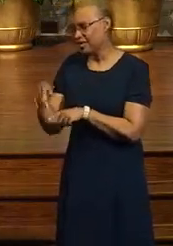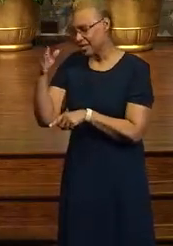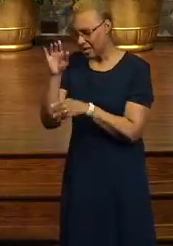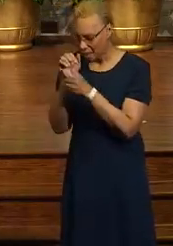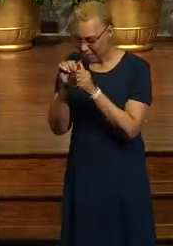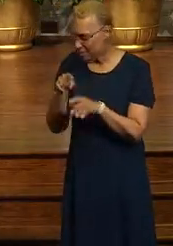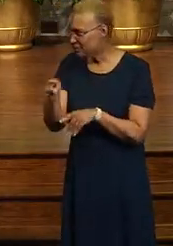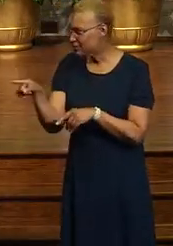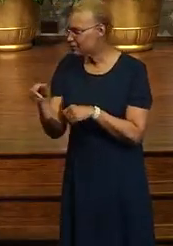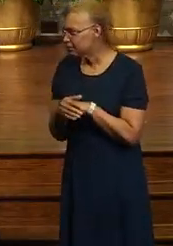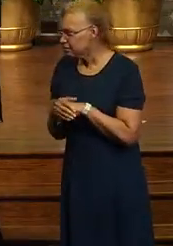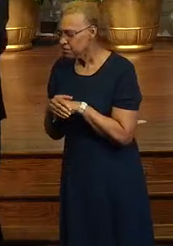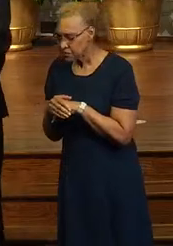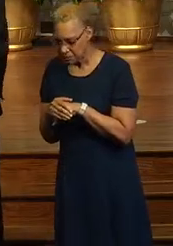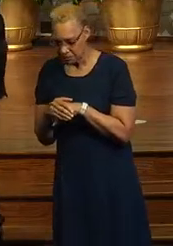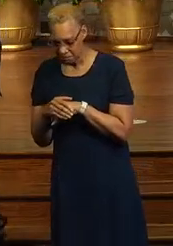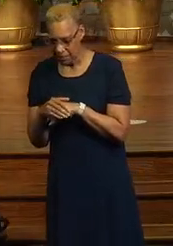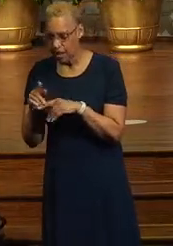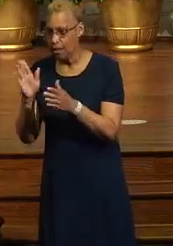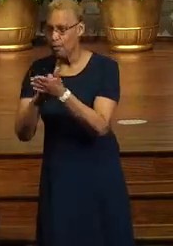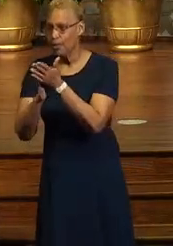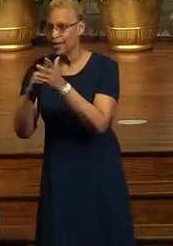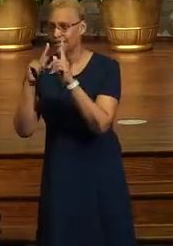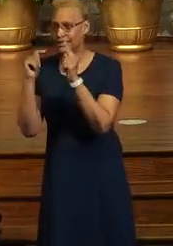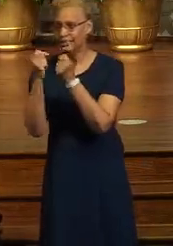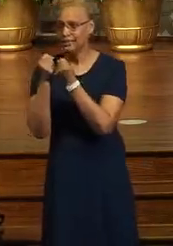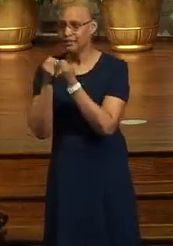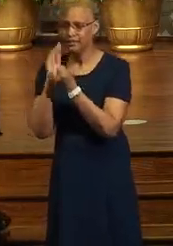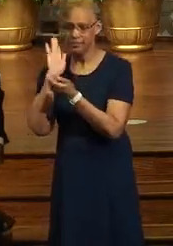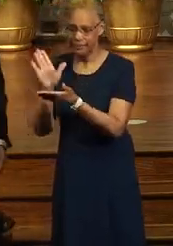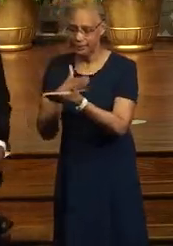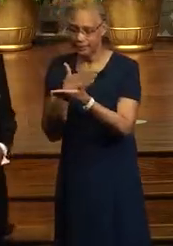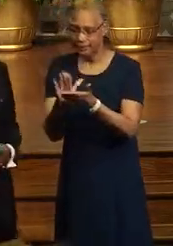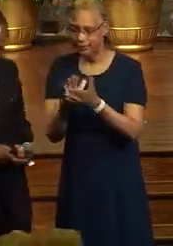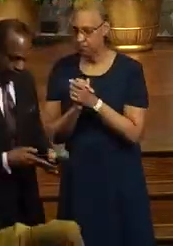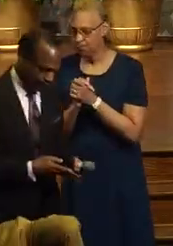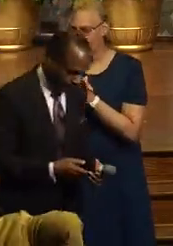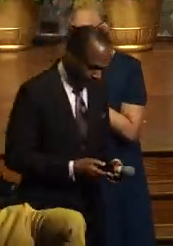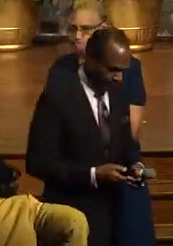Let's our praise team is going to take us out at this time. God bless you, one and all.